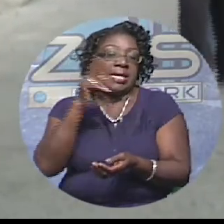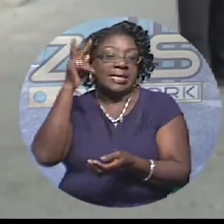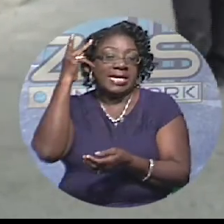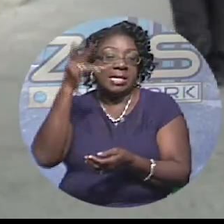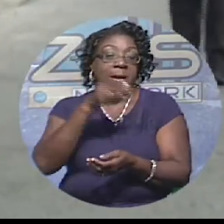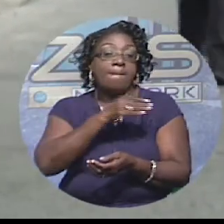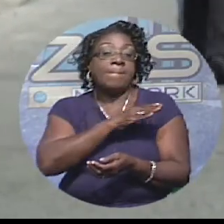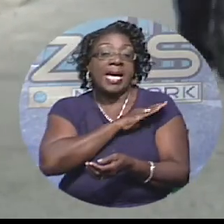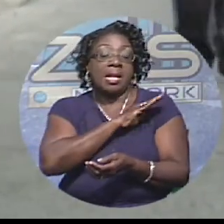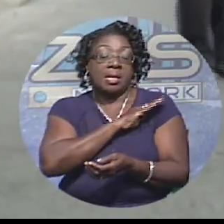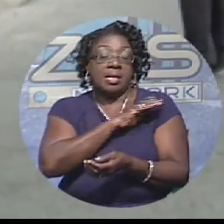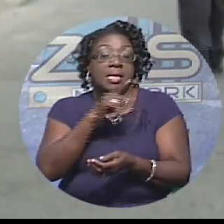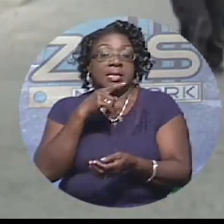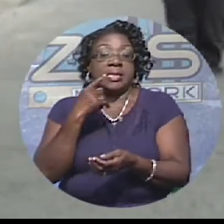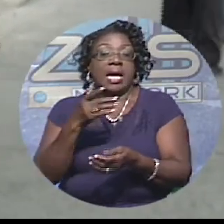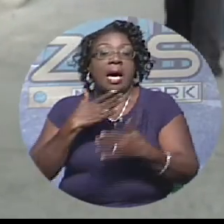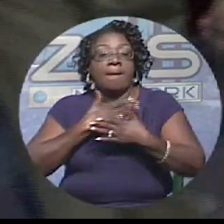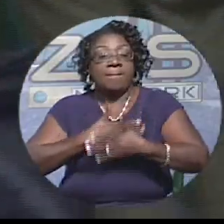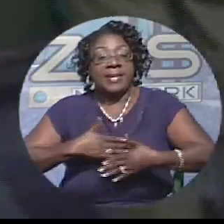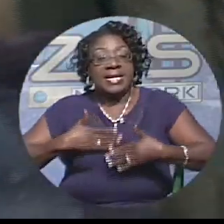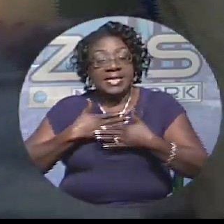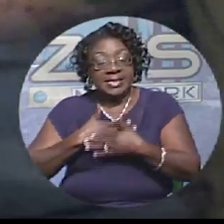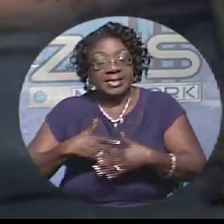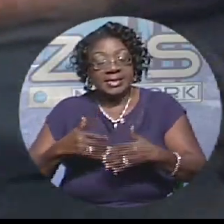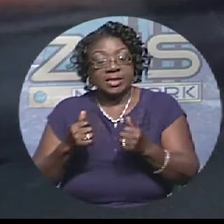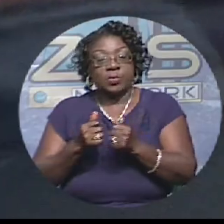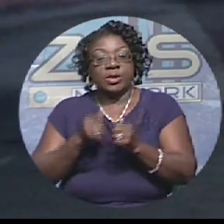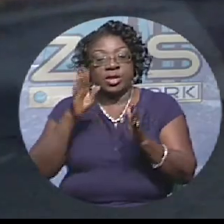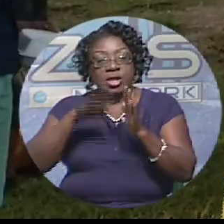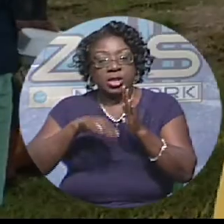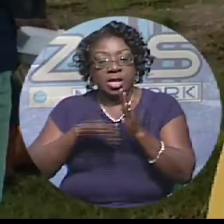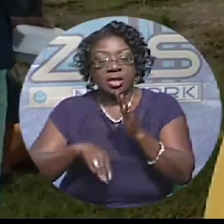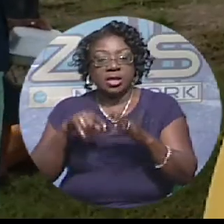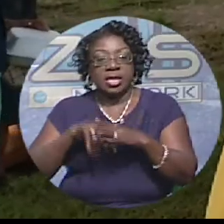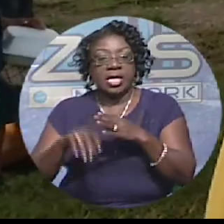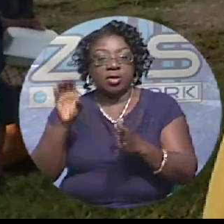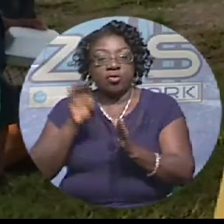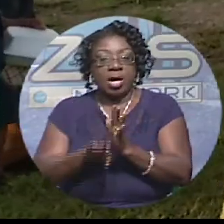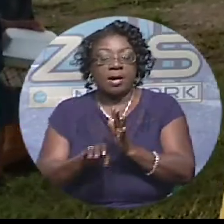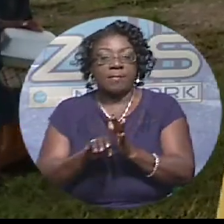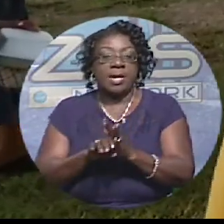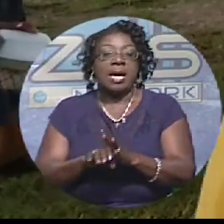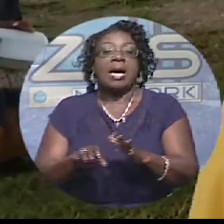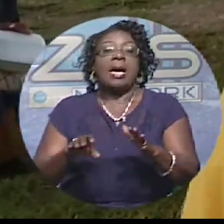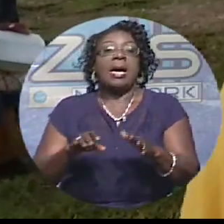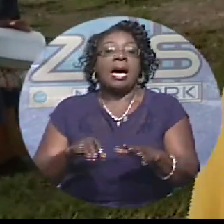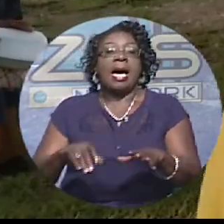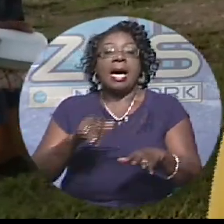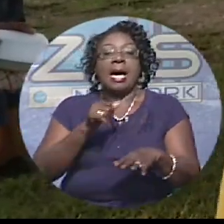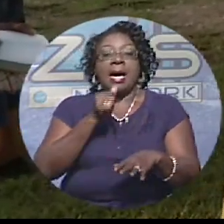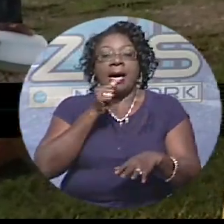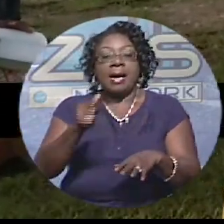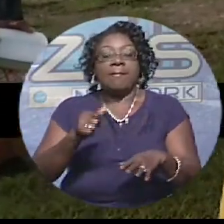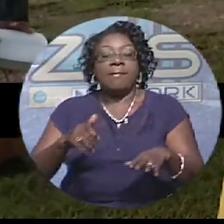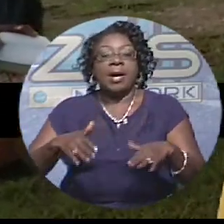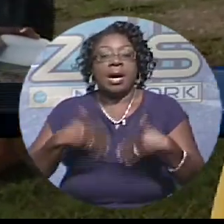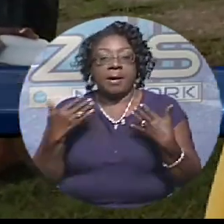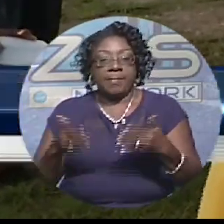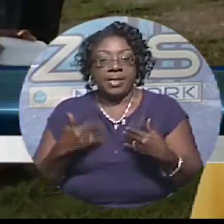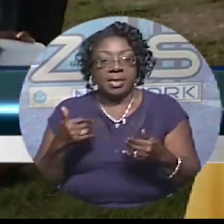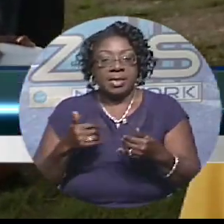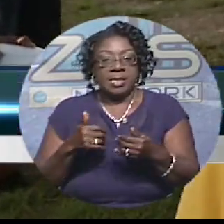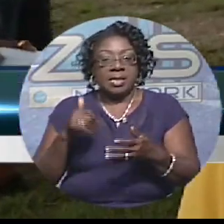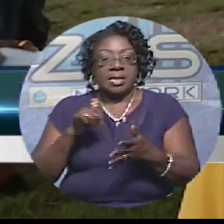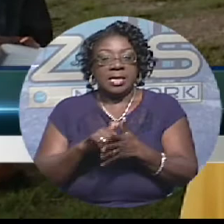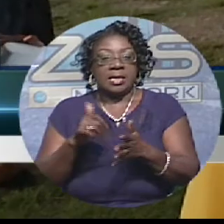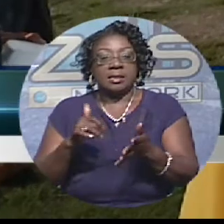They acknowledge, though, there's still much more work to be done. I am just happy that the strategies that have been adopted